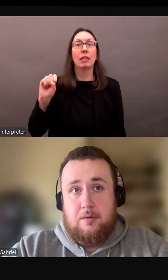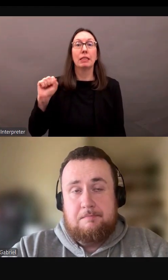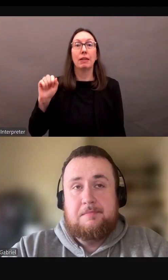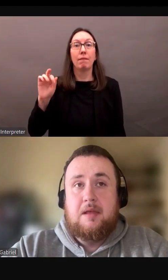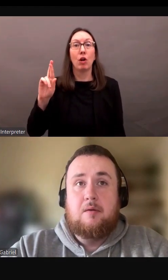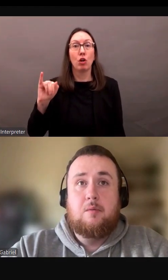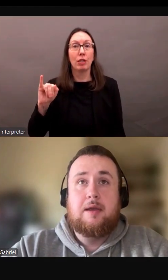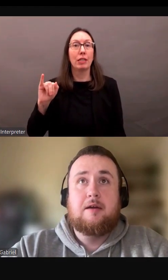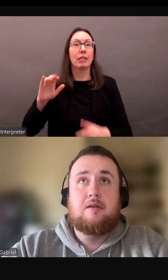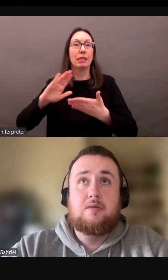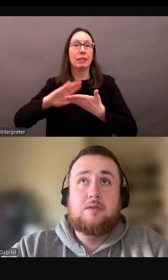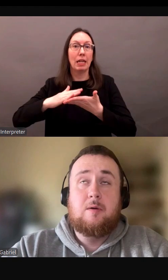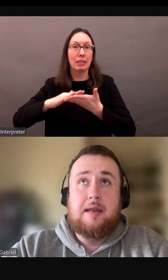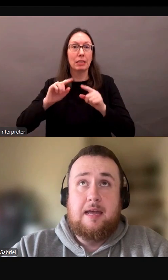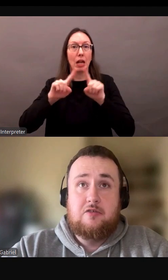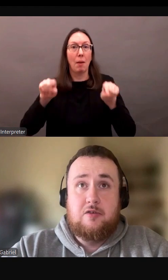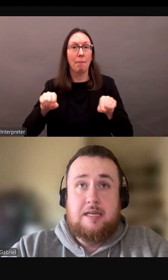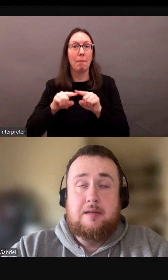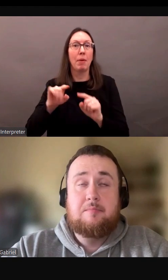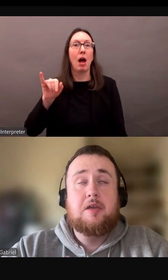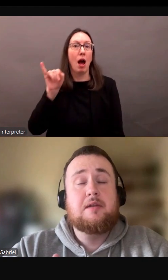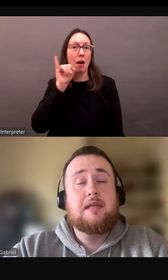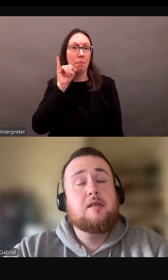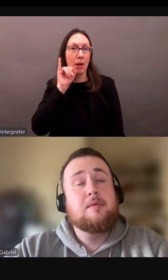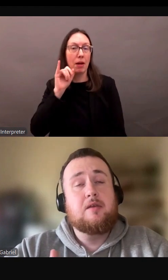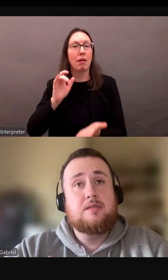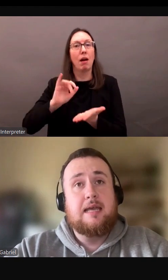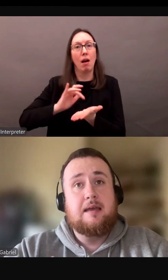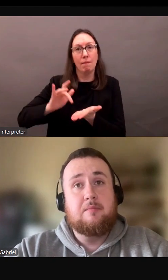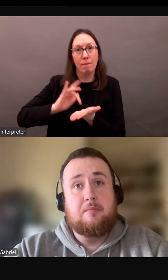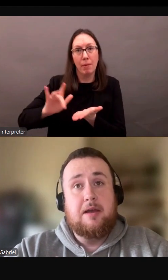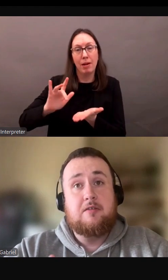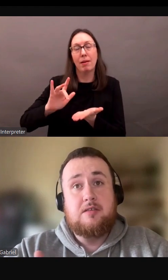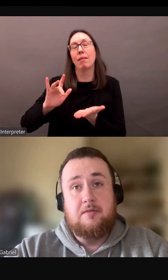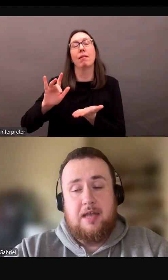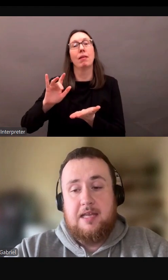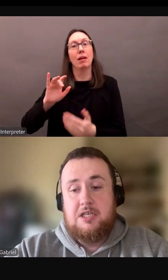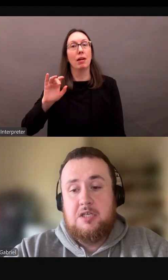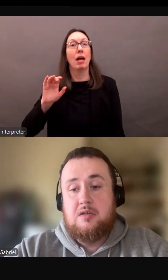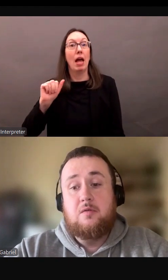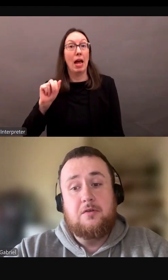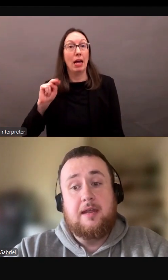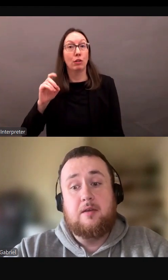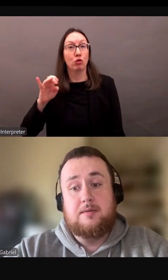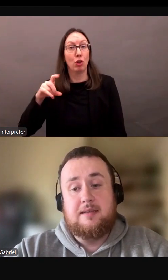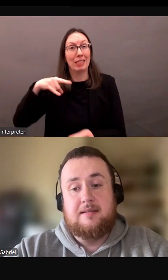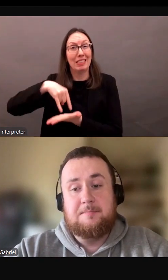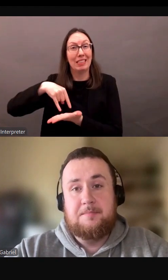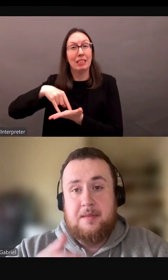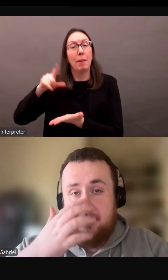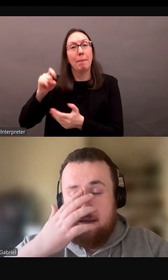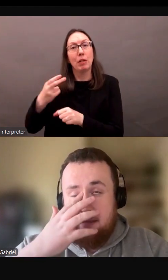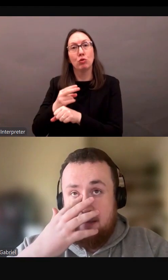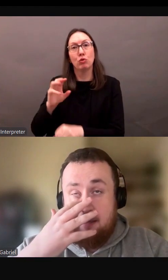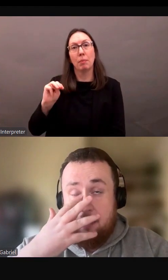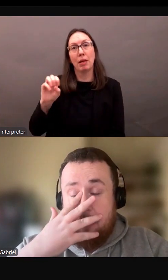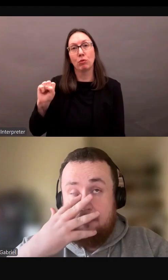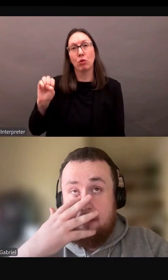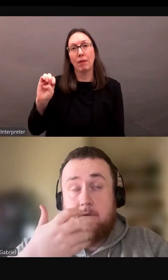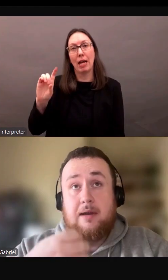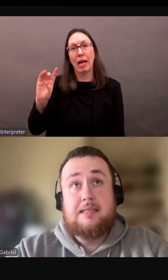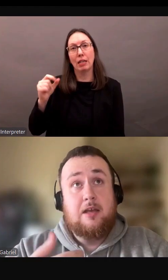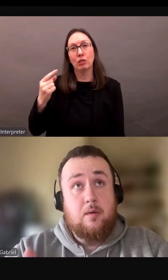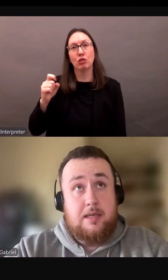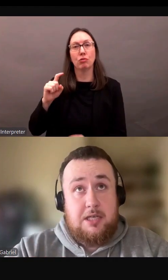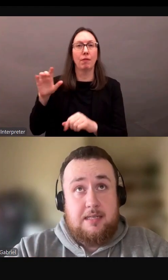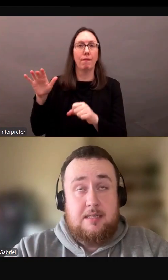iPhone. We are also on Android, but you need to be using Microsoft Edge to fully use it. If anyone